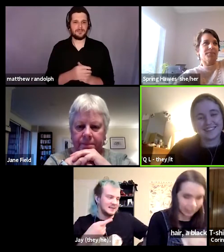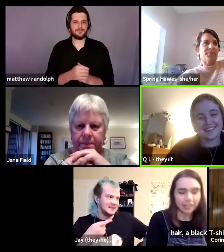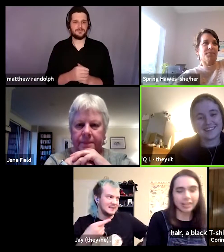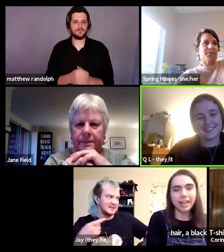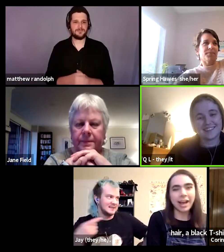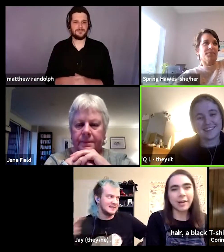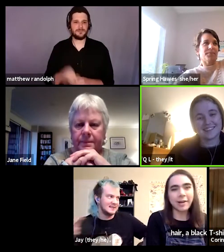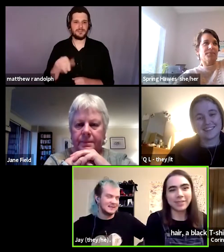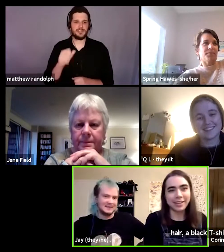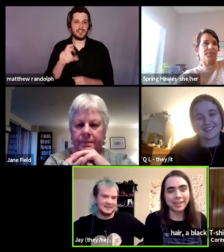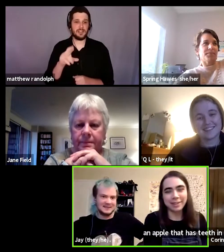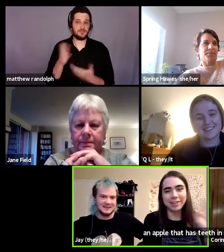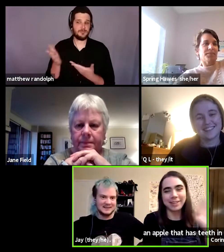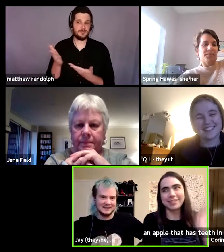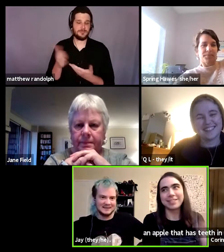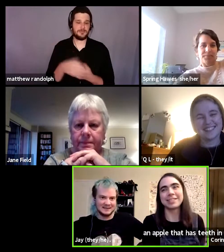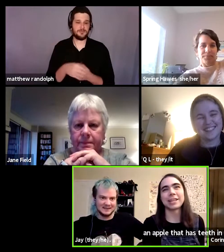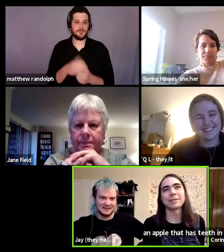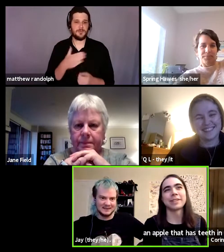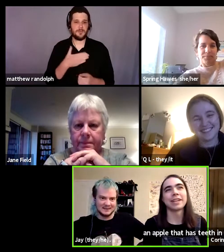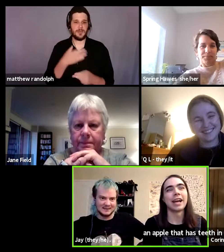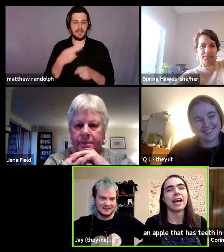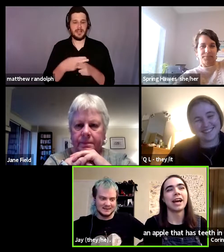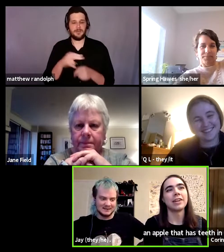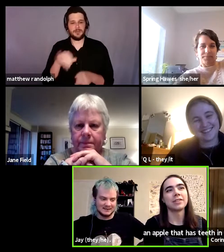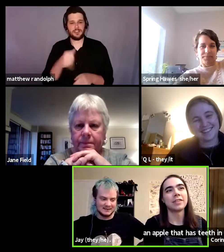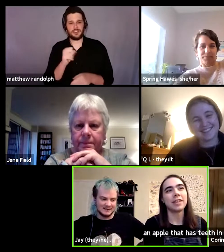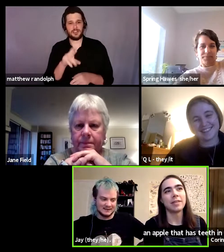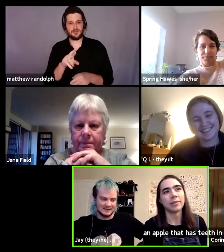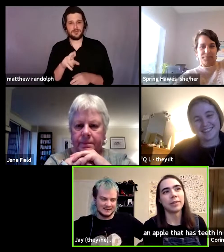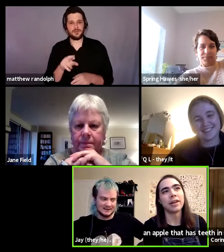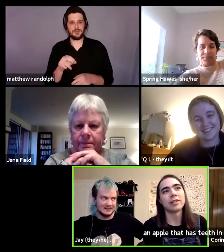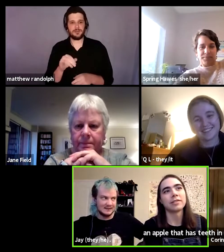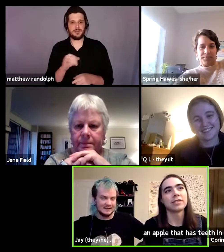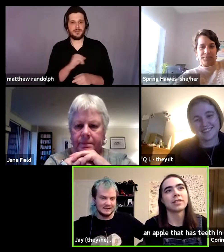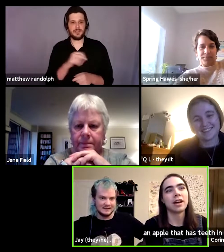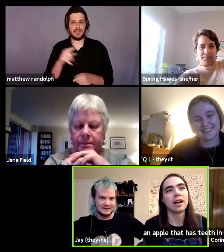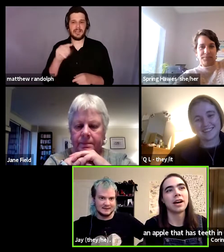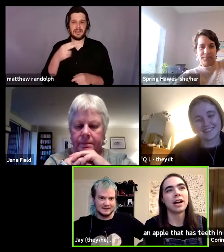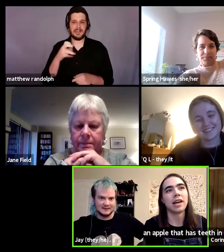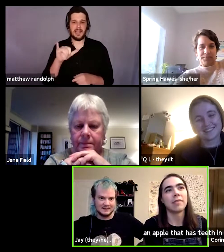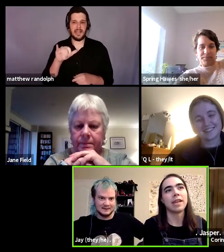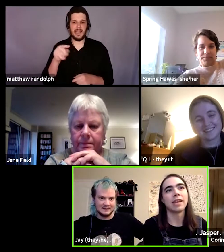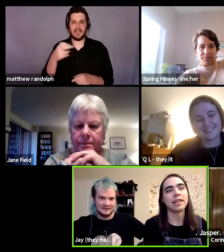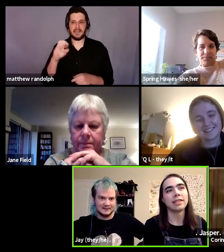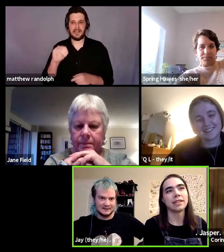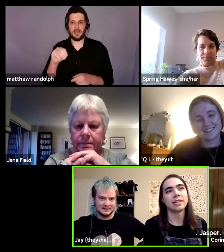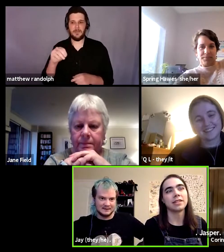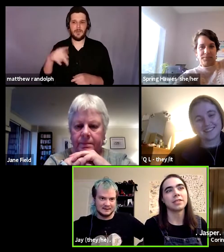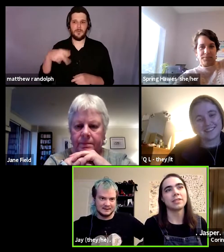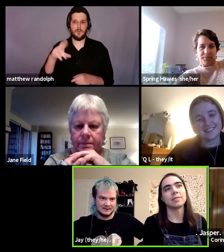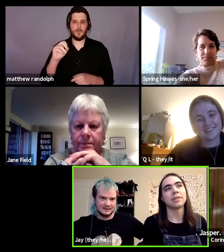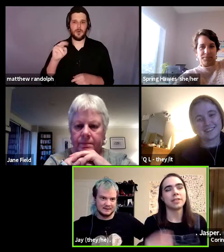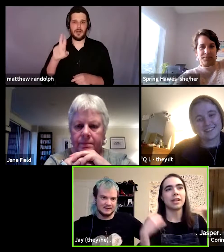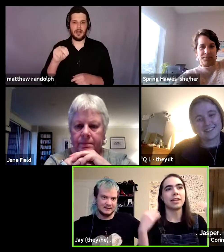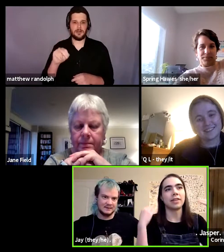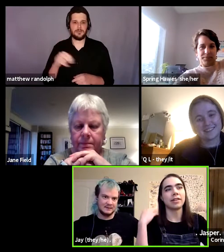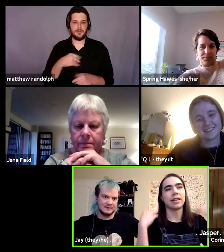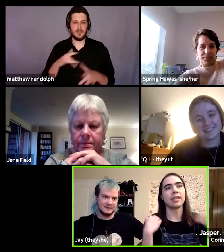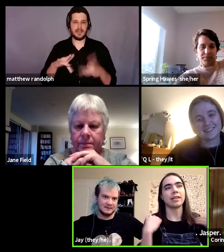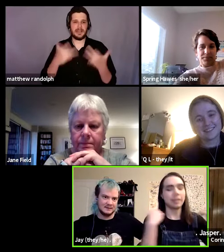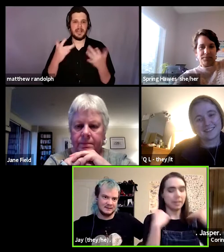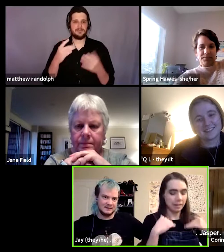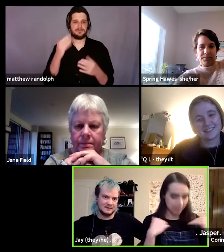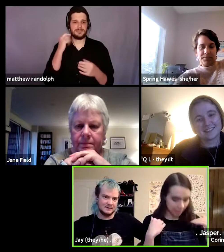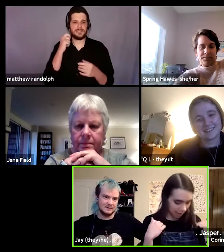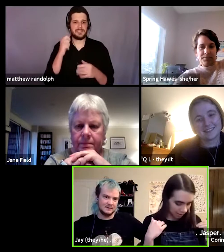Jasper? Yeah, my name's Jasper. I use they, them pronouns. I'm a light-skinned Indigenous person. I've got